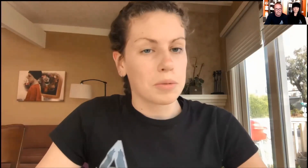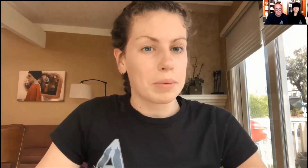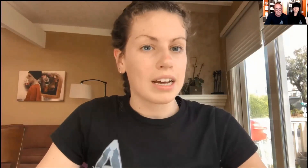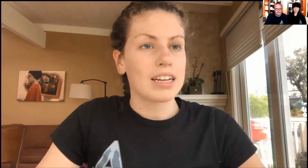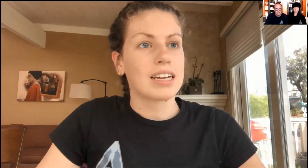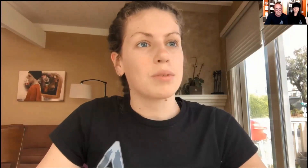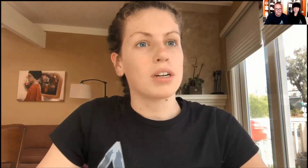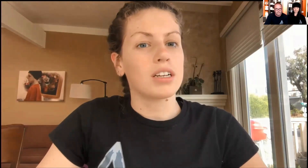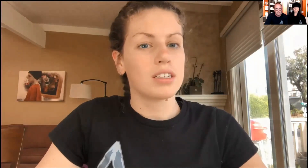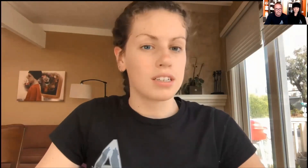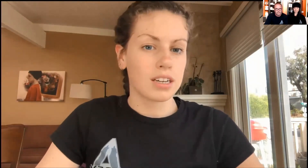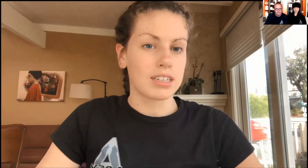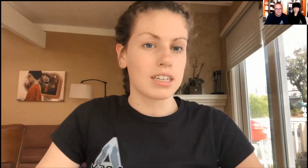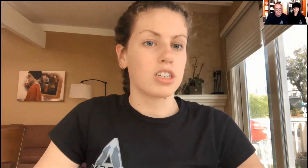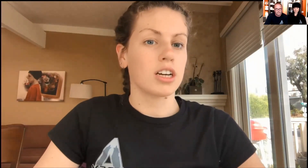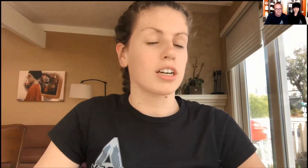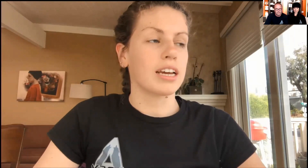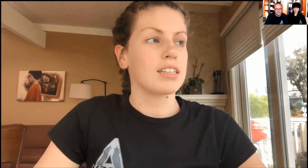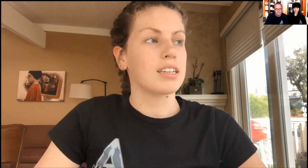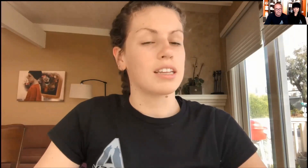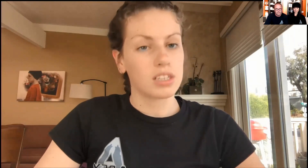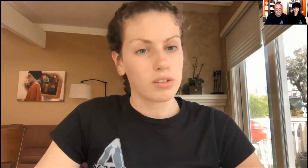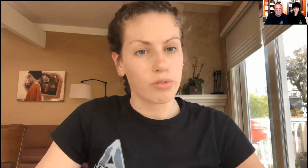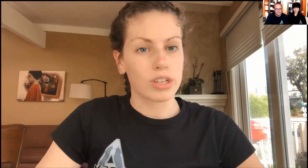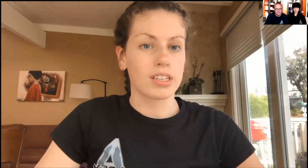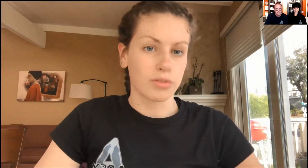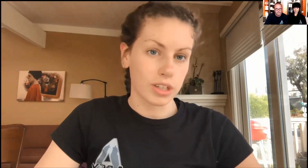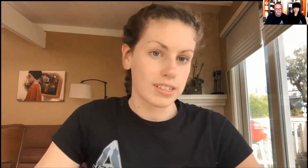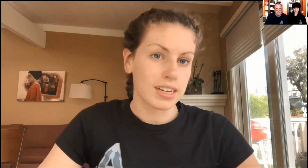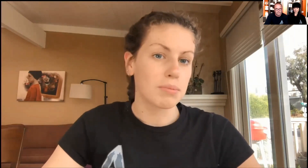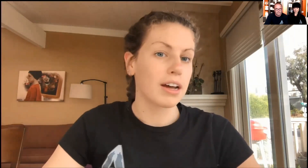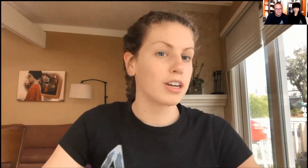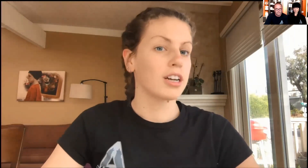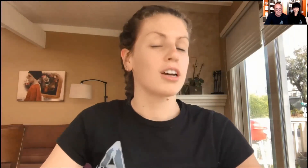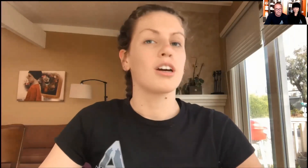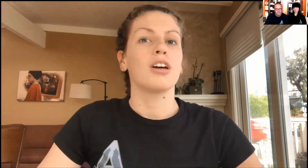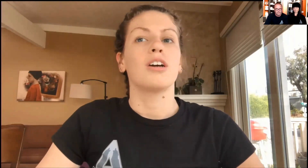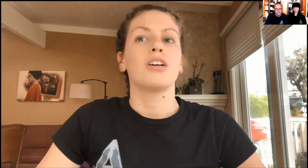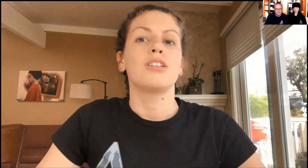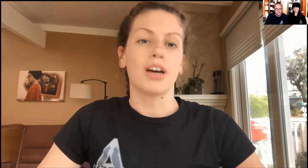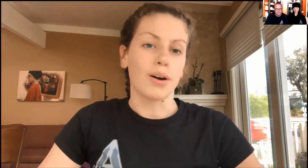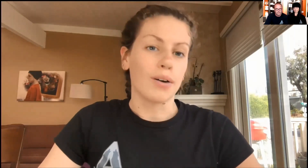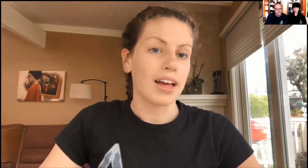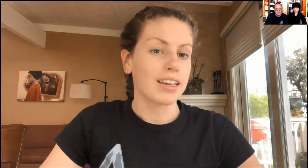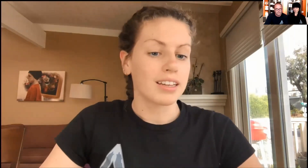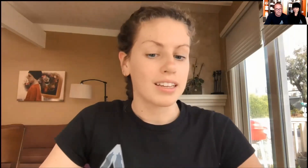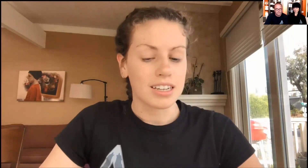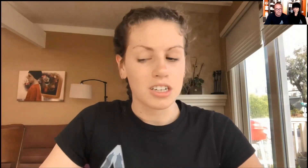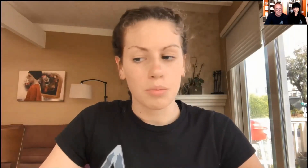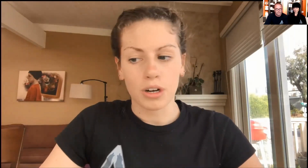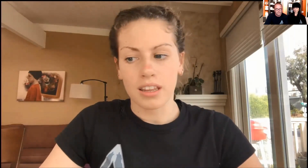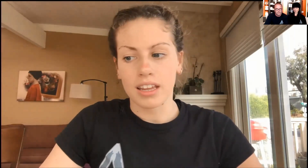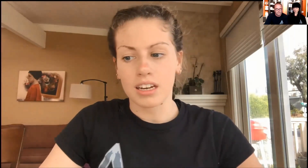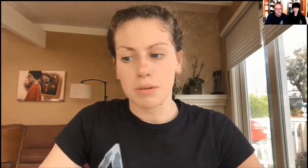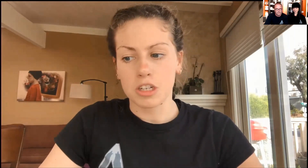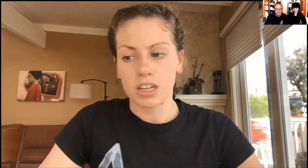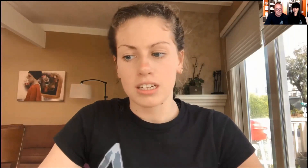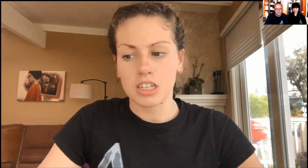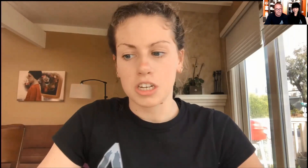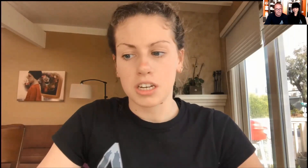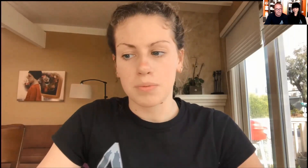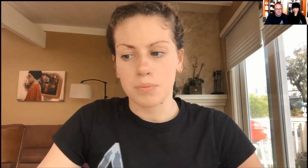deal for me, because I wanted to teach younger kids that they do have a voice and their voice does matter. So I think it's such an important thing,